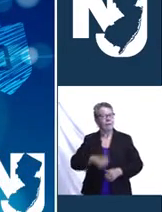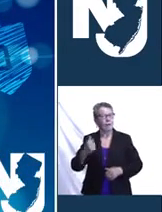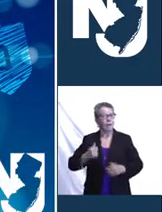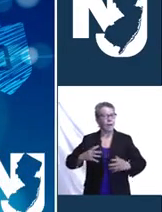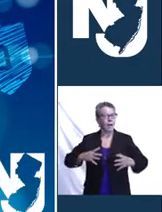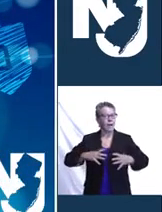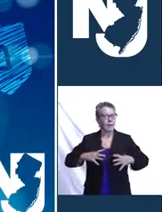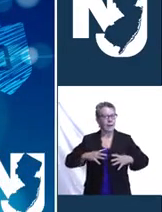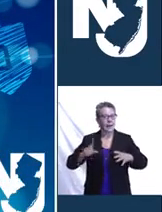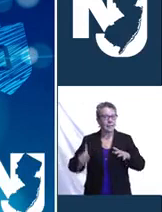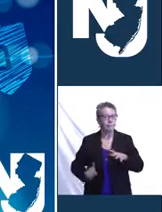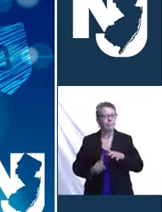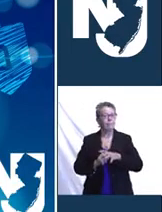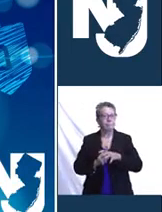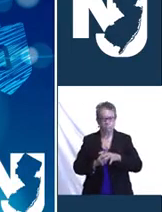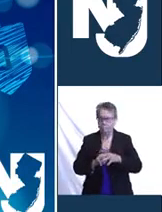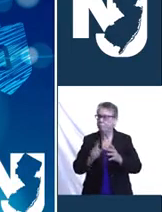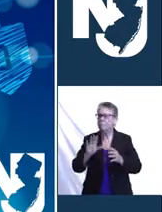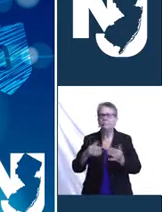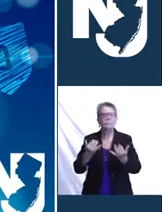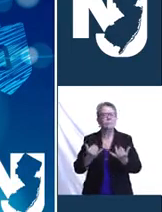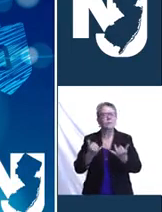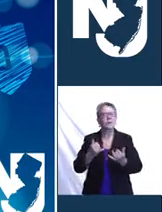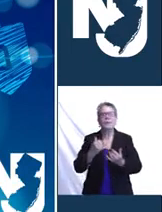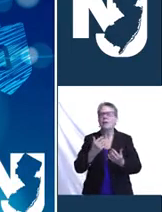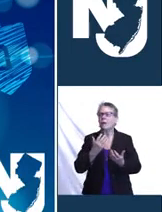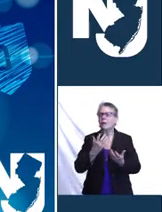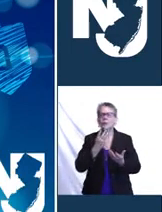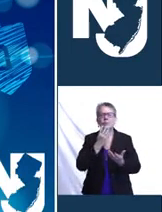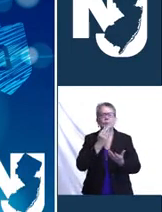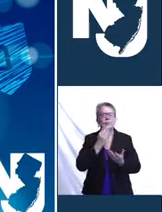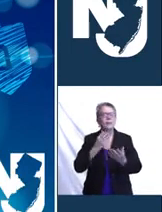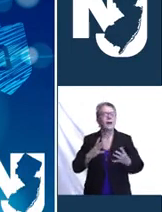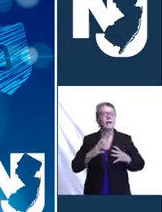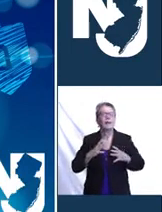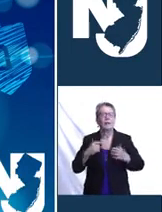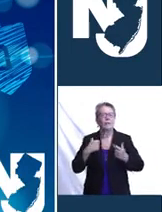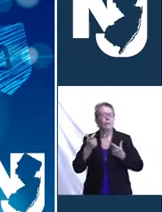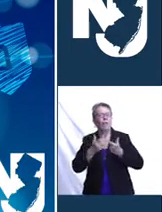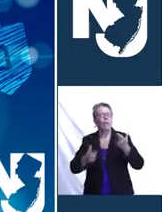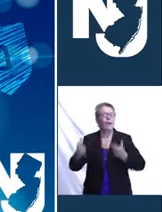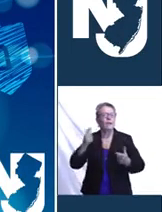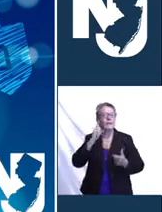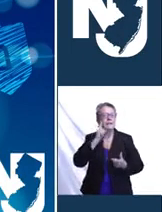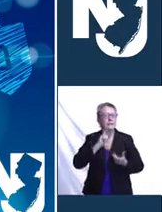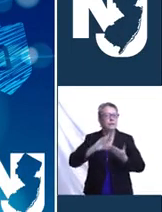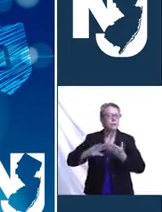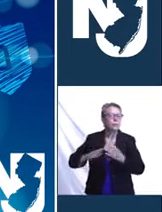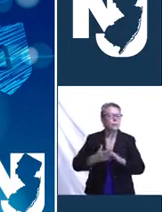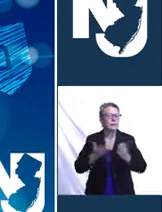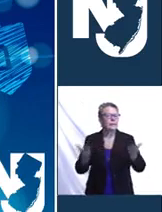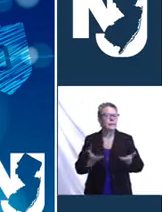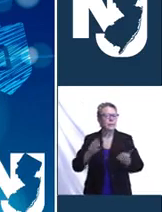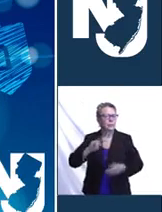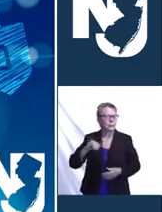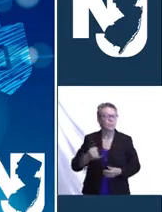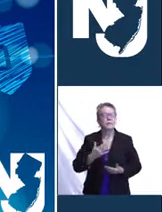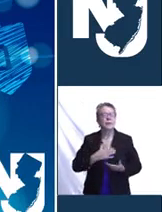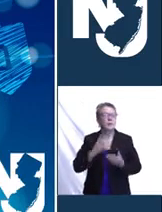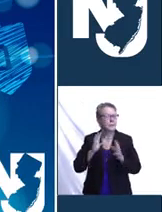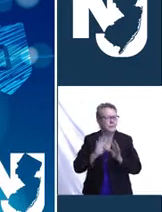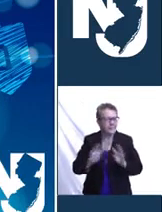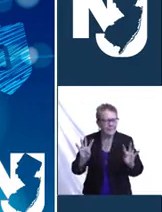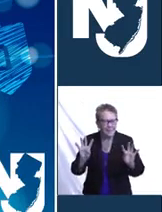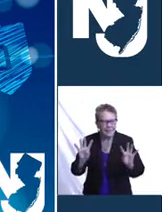our tremendous Jewish community a happy Hanukkah, which began at sundown last evening. Later